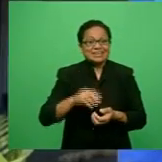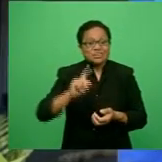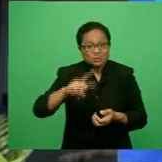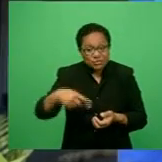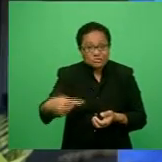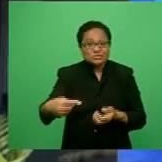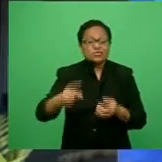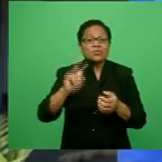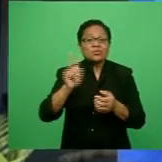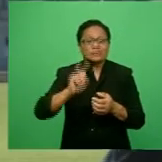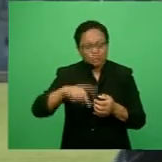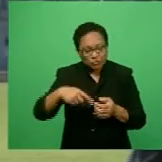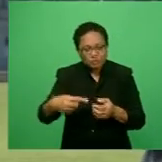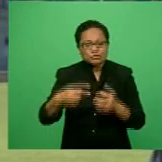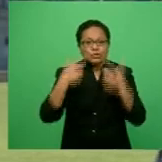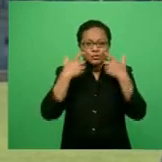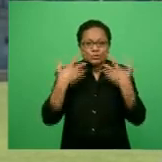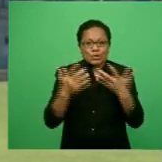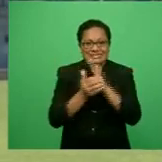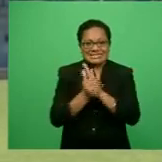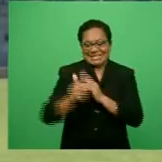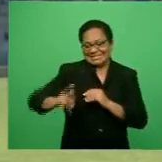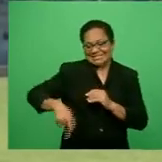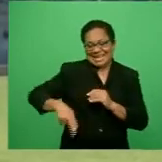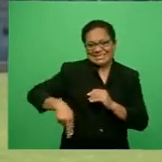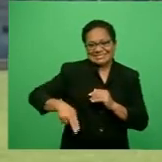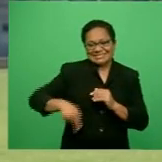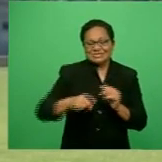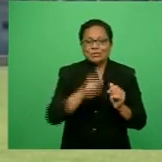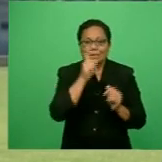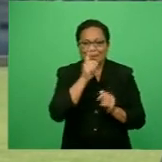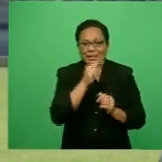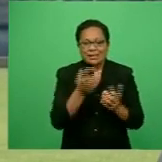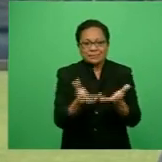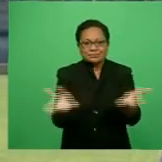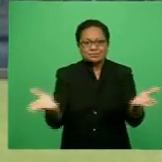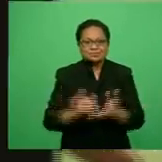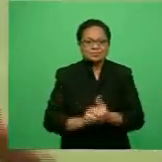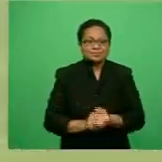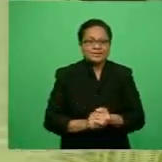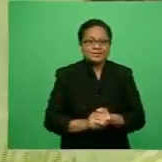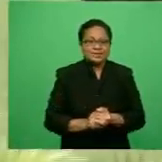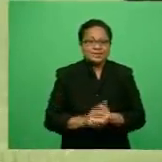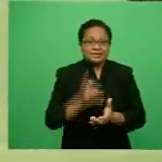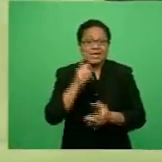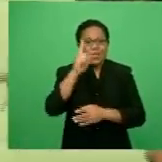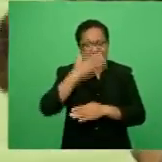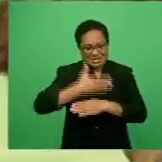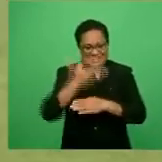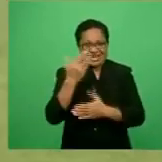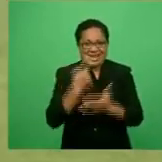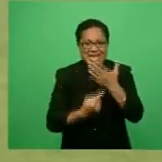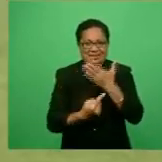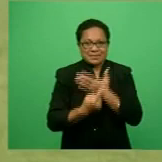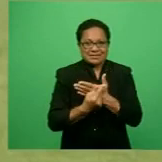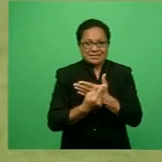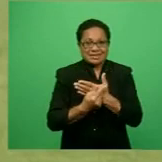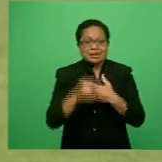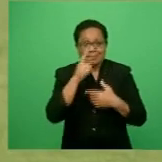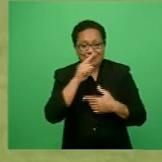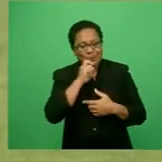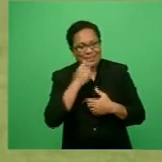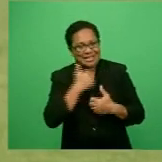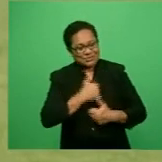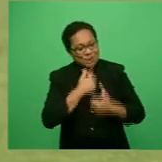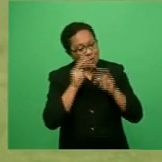art of dance to the communities. Director Tevita Naivalumbalavu says the one-day event will not only provide entertainment but will also